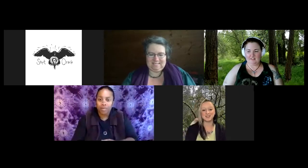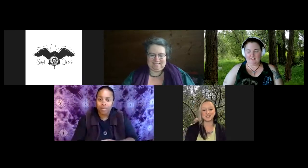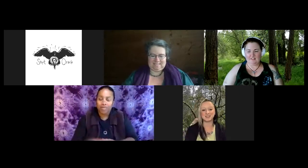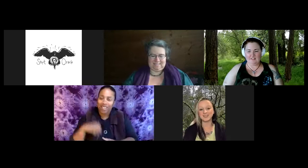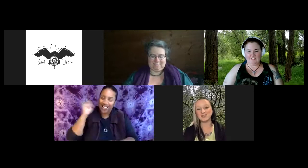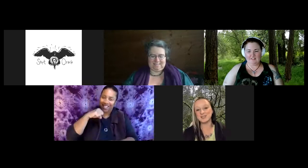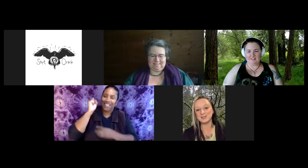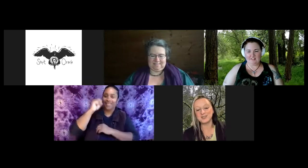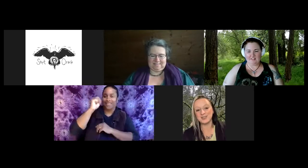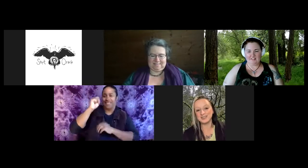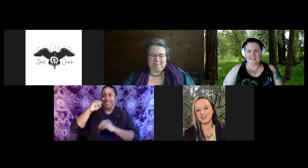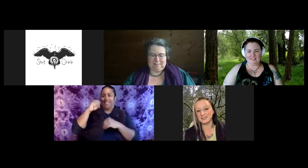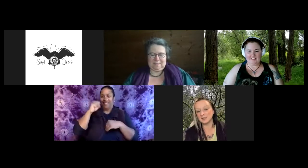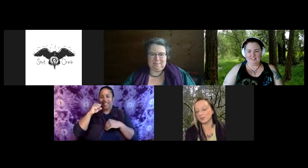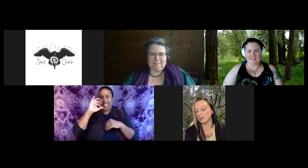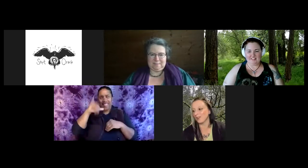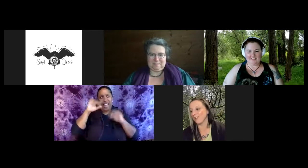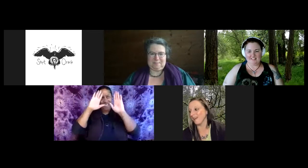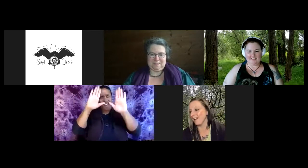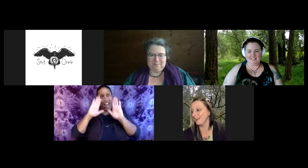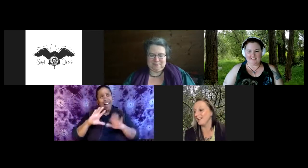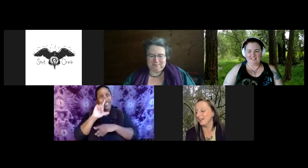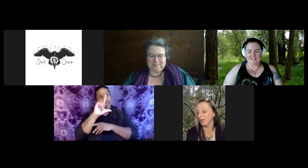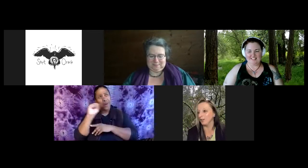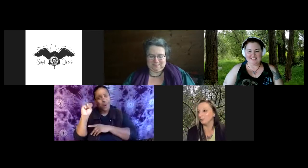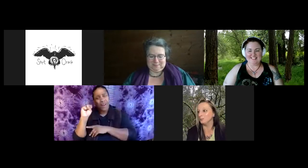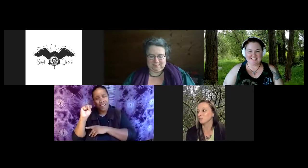Yeah, so that's awesome, Lorelei.